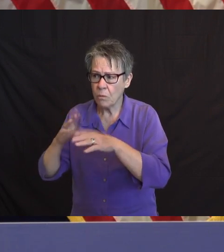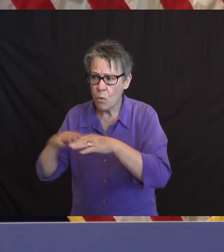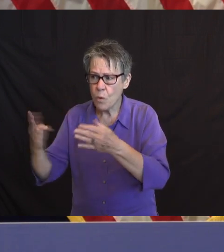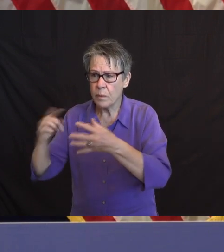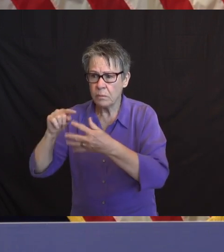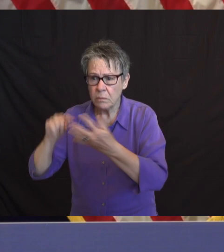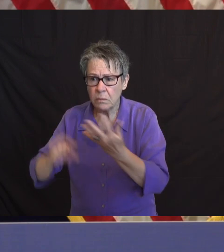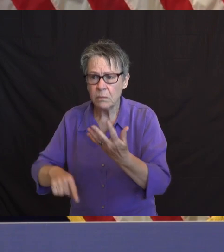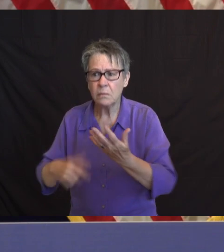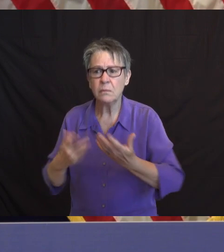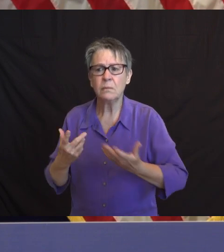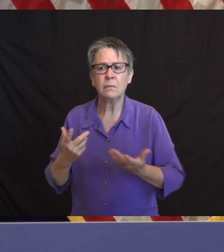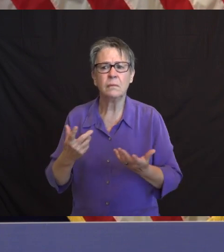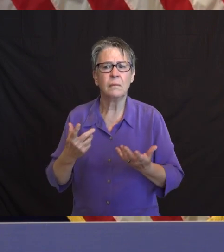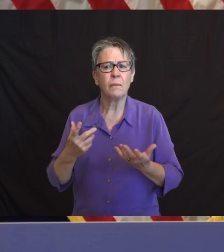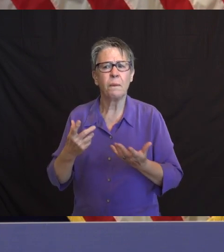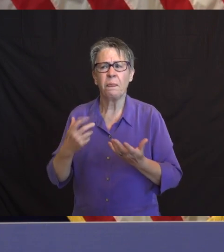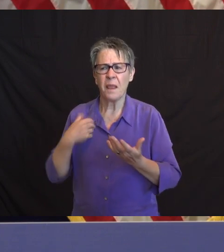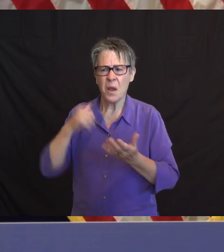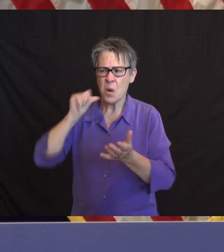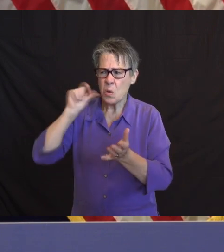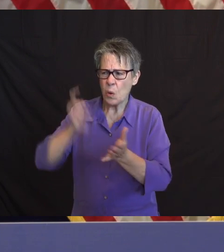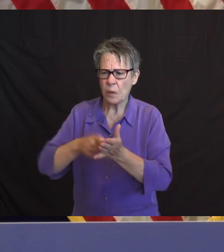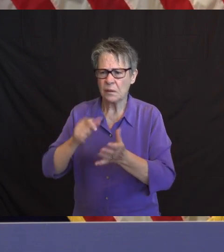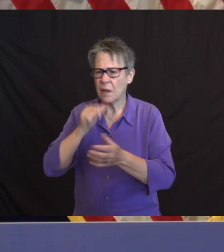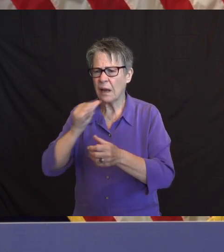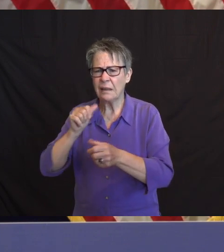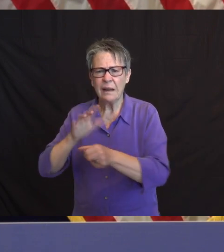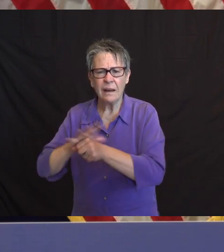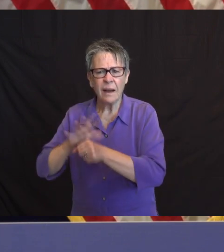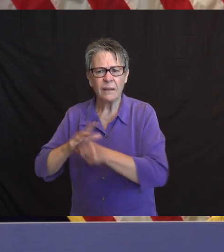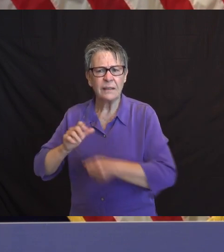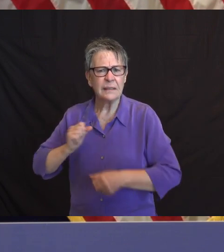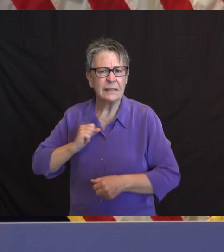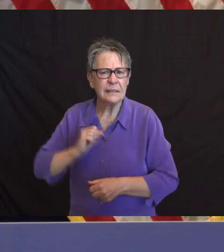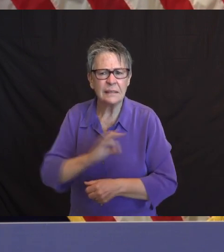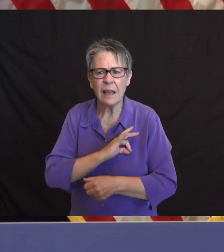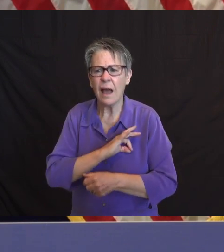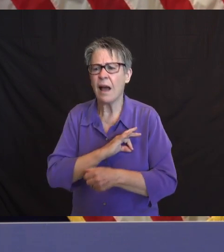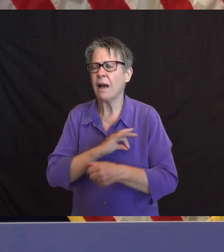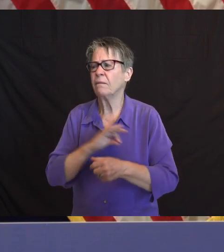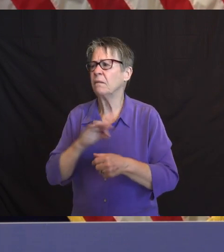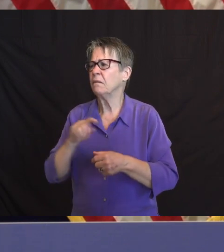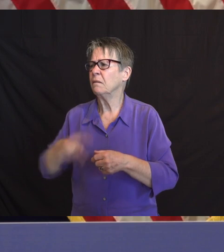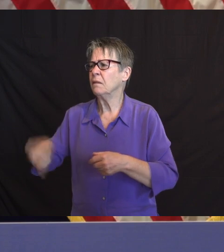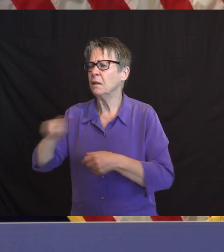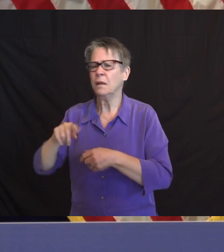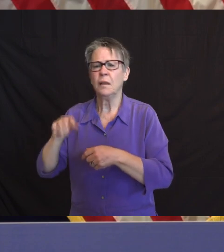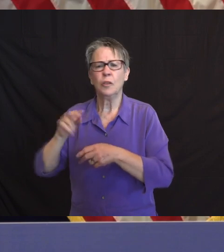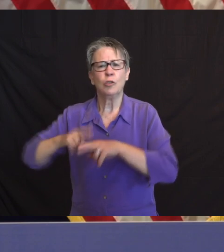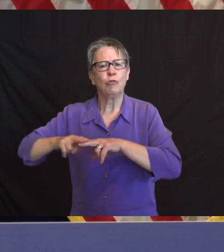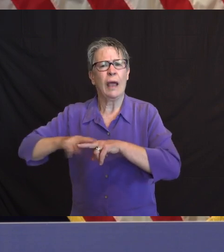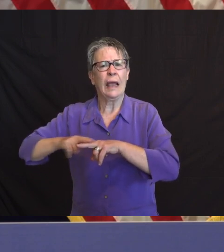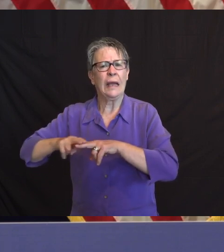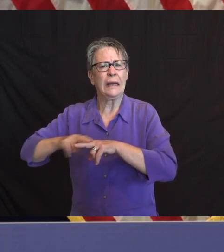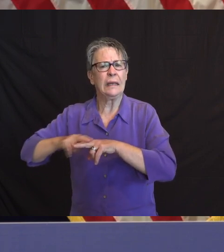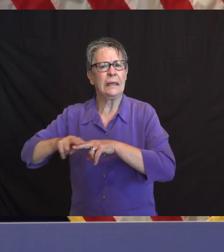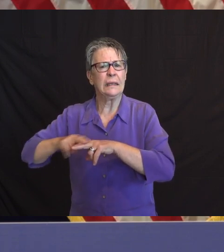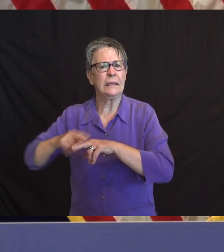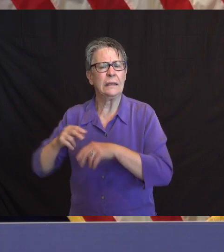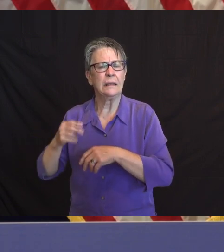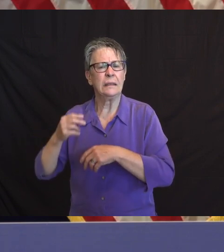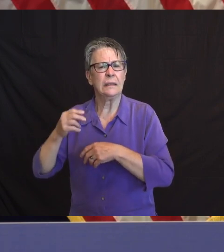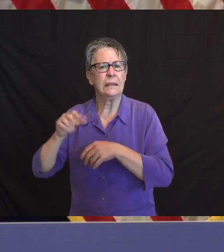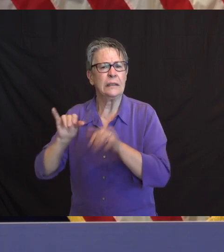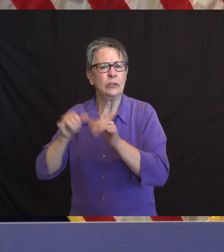to either unavailable engineers. Is that due to the COVID pandemic, or is that something that's beyond the current